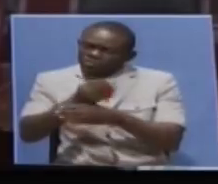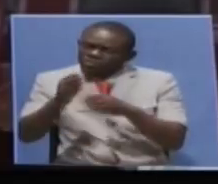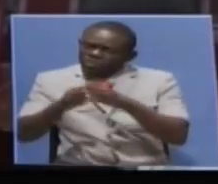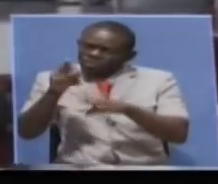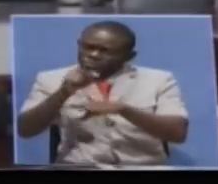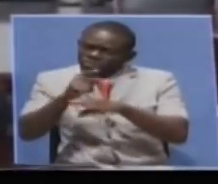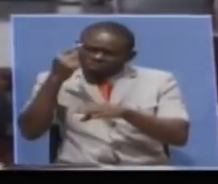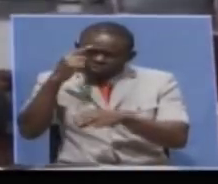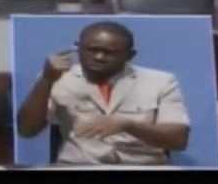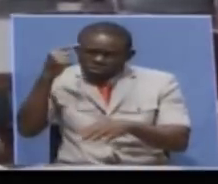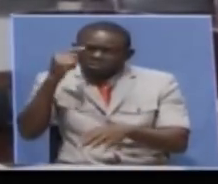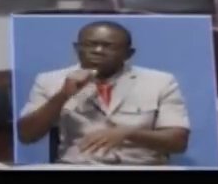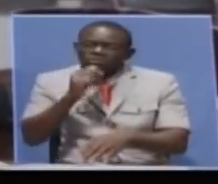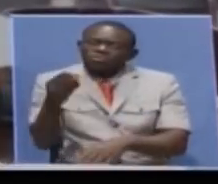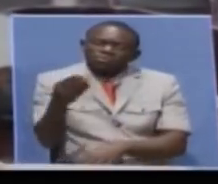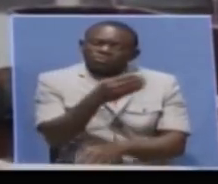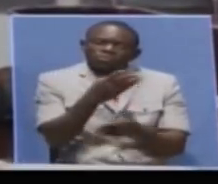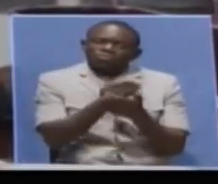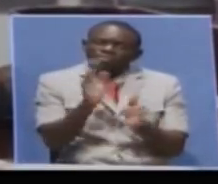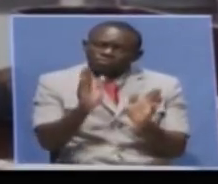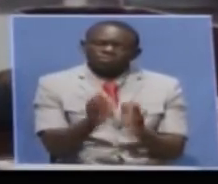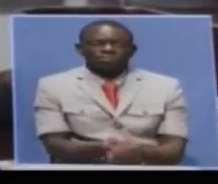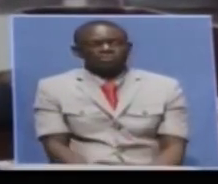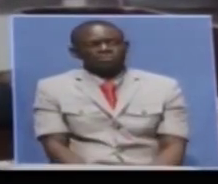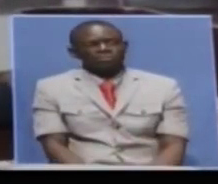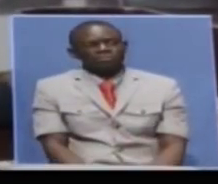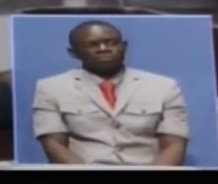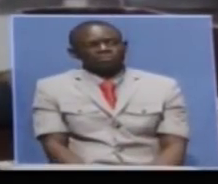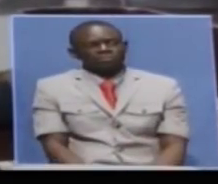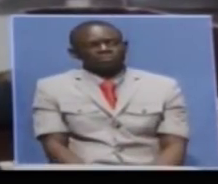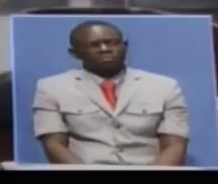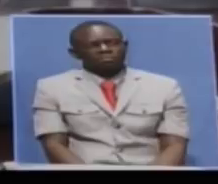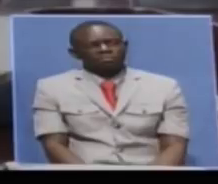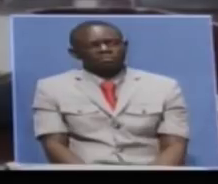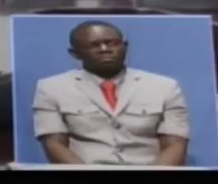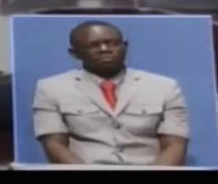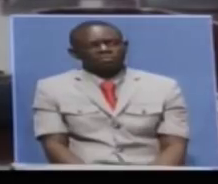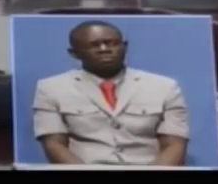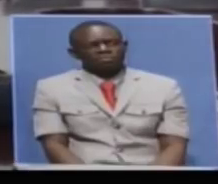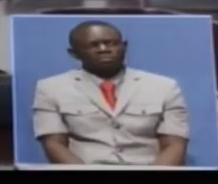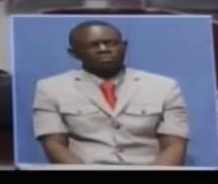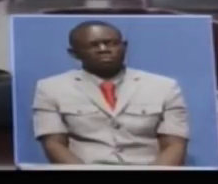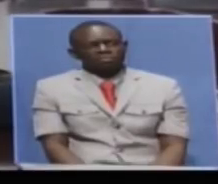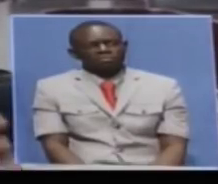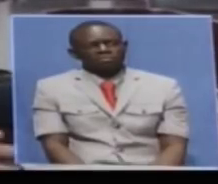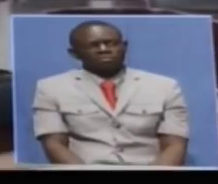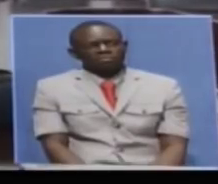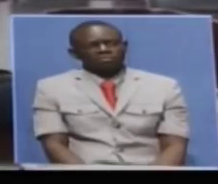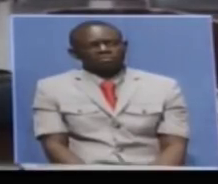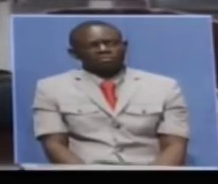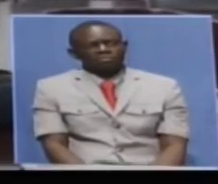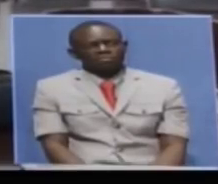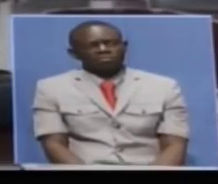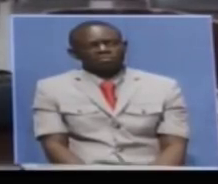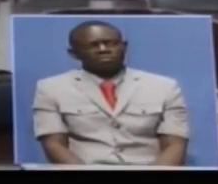that project? Every place they do small vehicles. That's why last year a lot of 1.8 million certificated. Just a few people